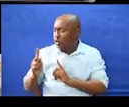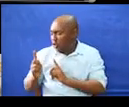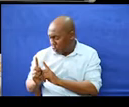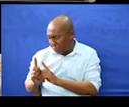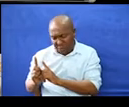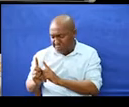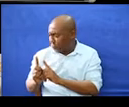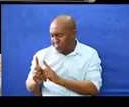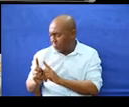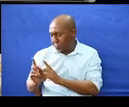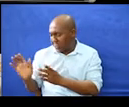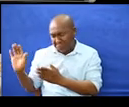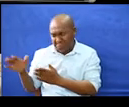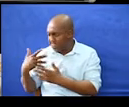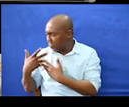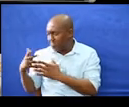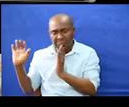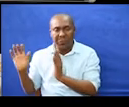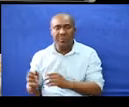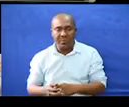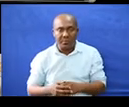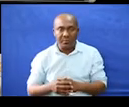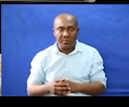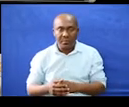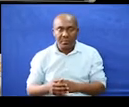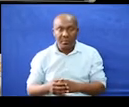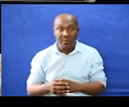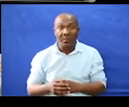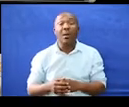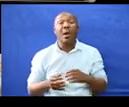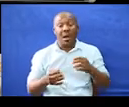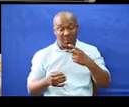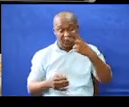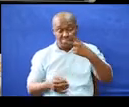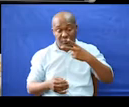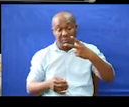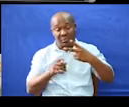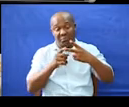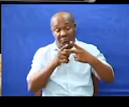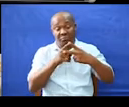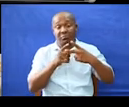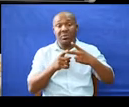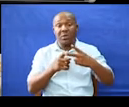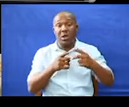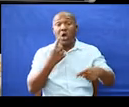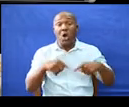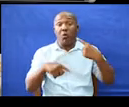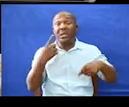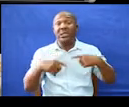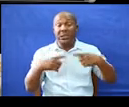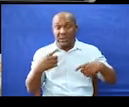giraffe perished away. Now, this created another competition, the competition between